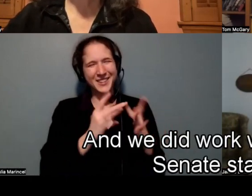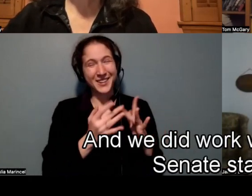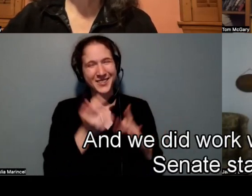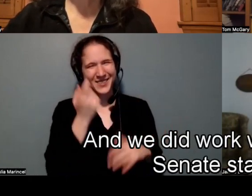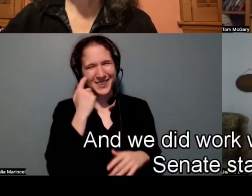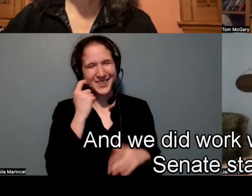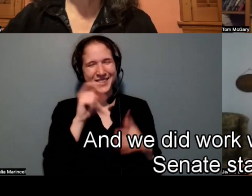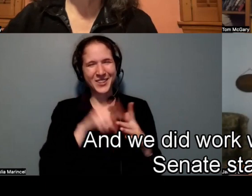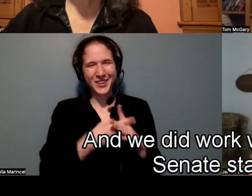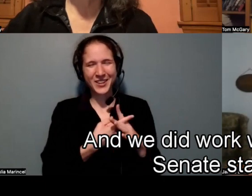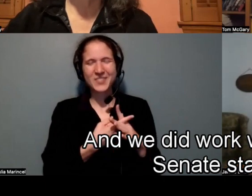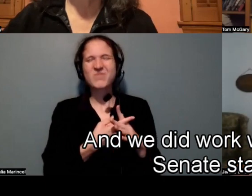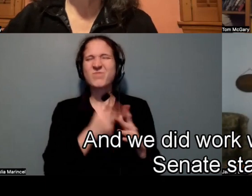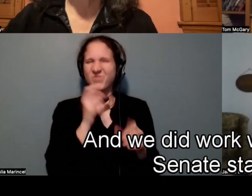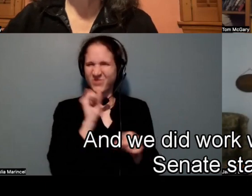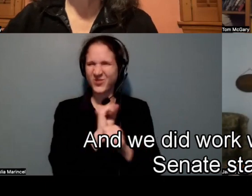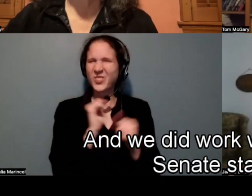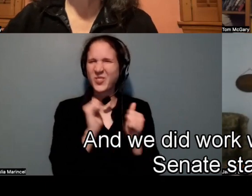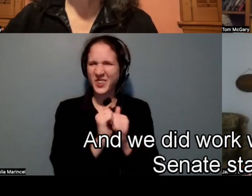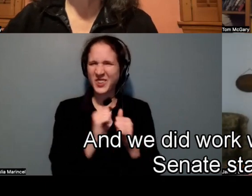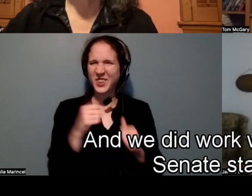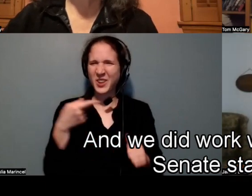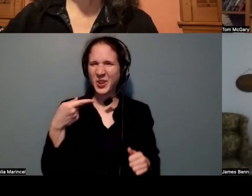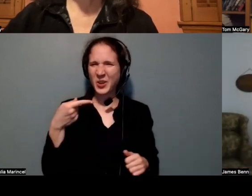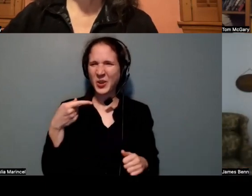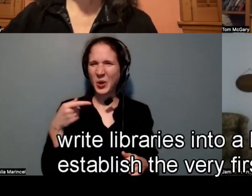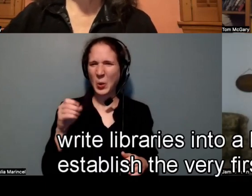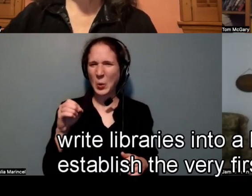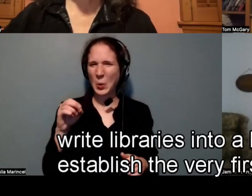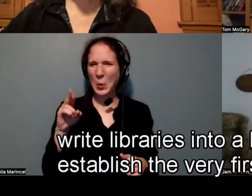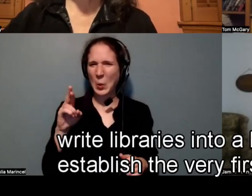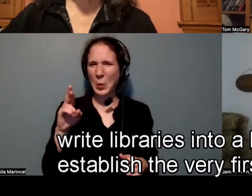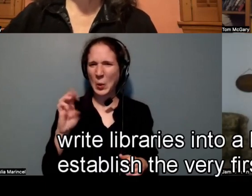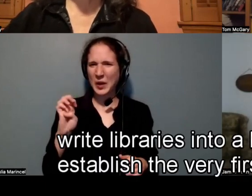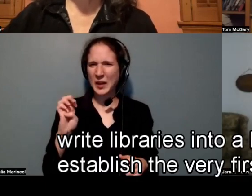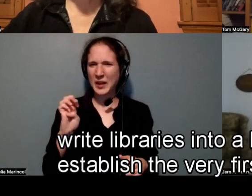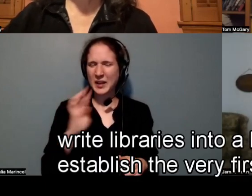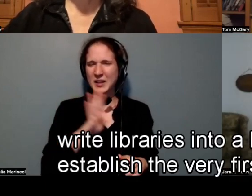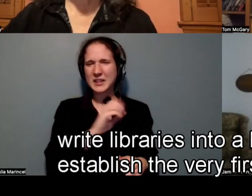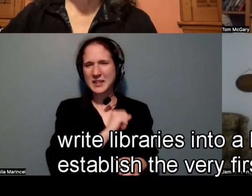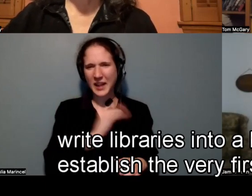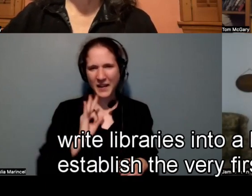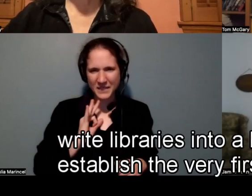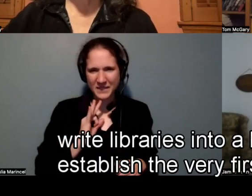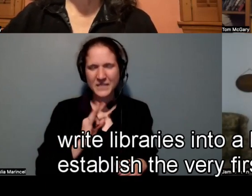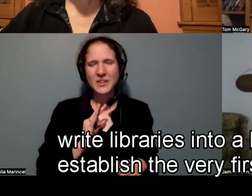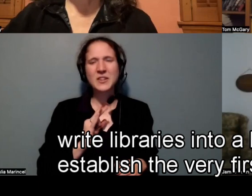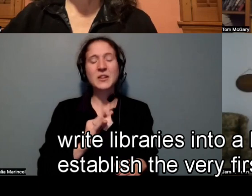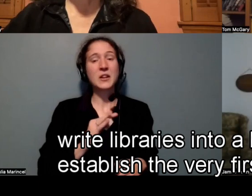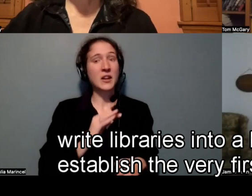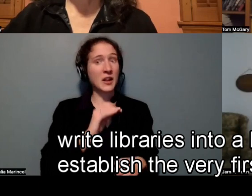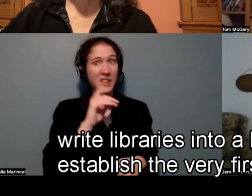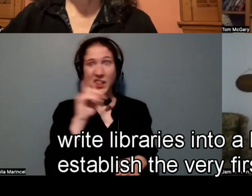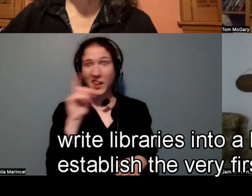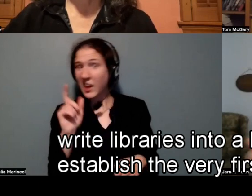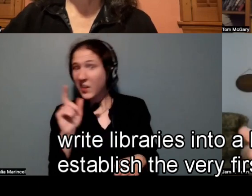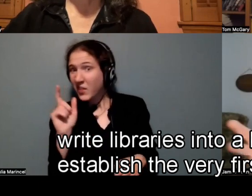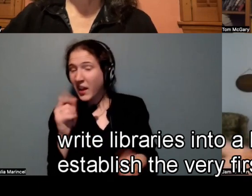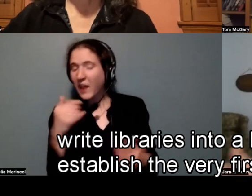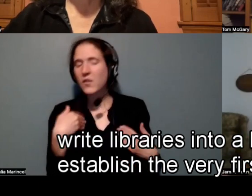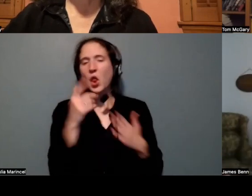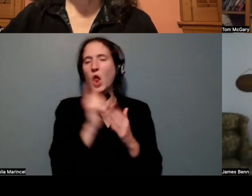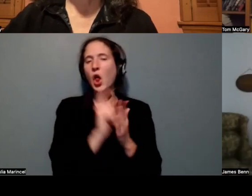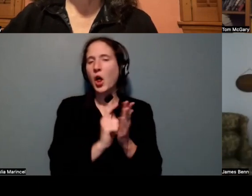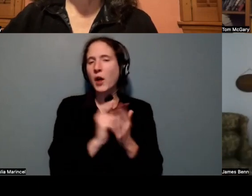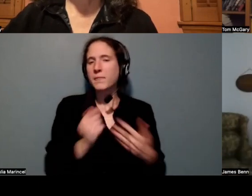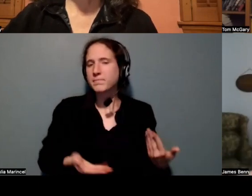work with Gorse Senate staff to write libraries into a bill that would establish the very